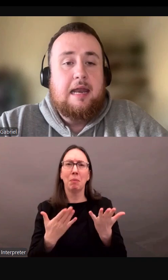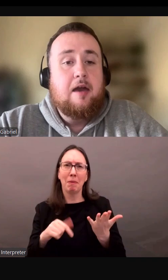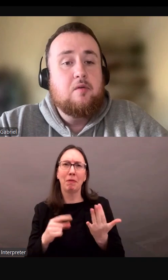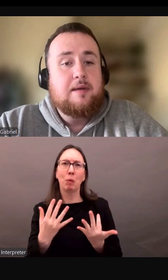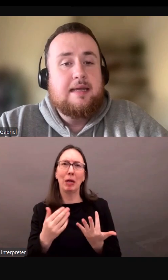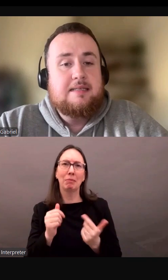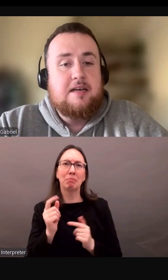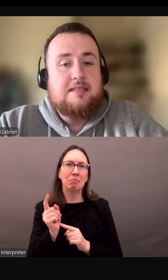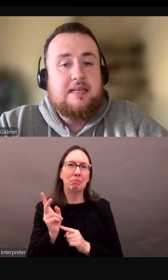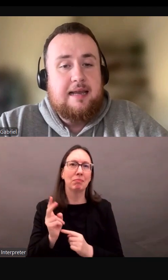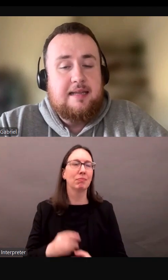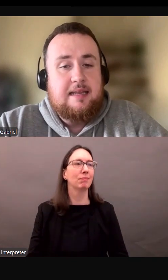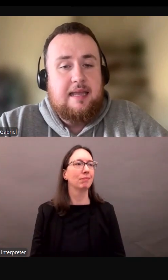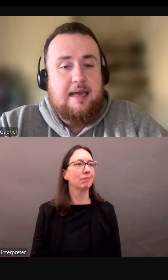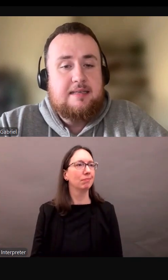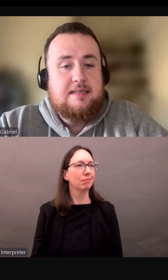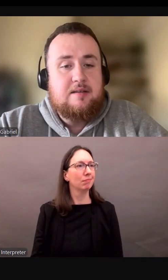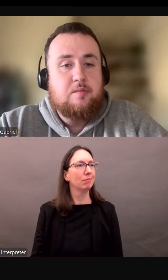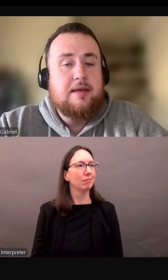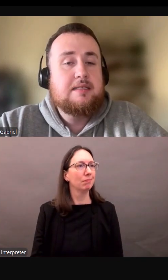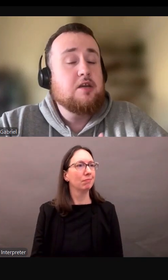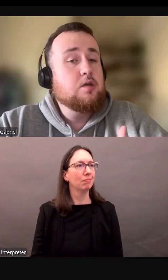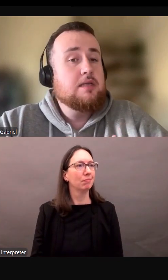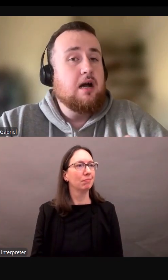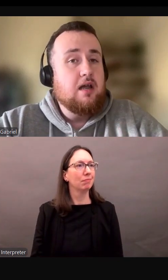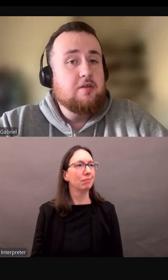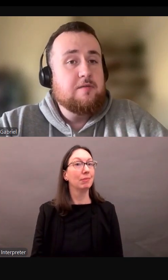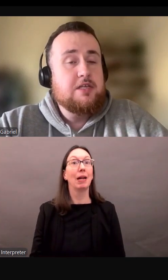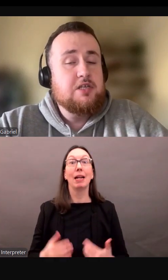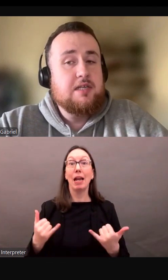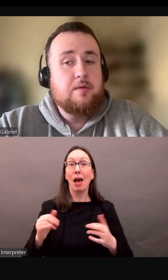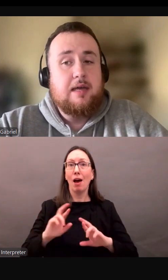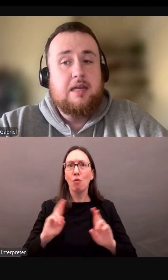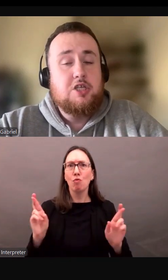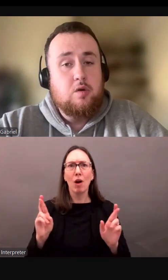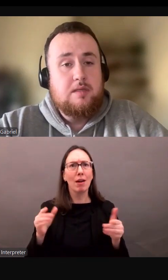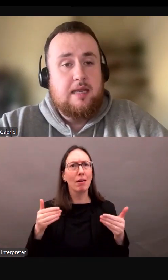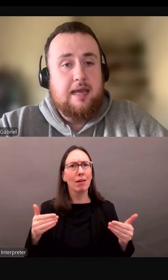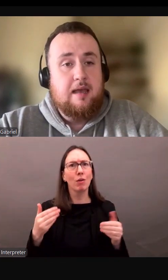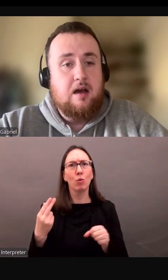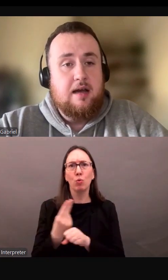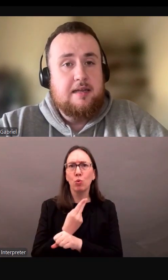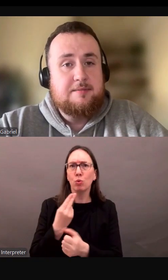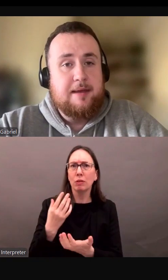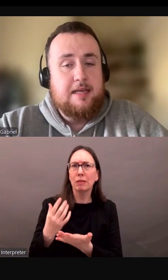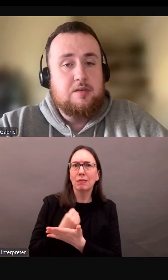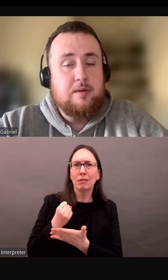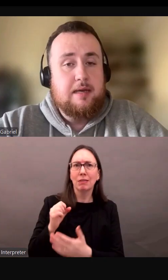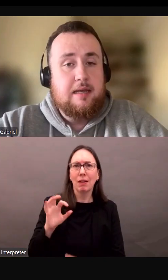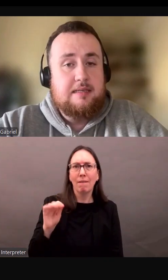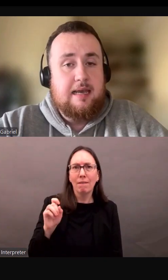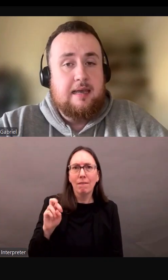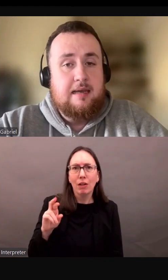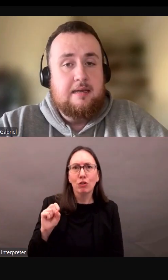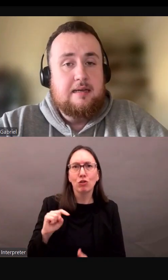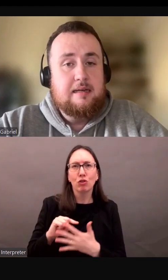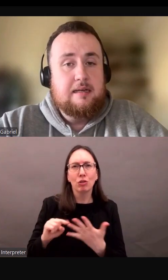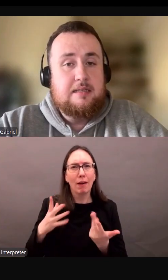And now we can start selecting the text. We can start using all our features that we've kind of shown today on this page. We can